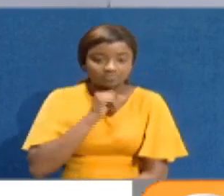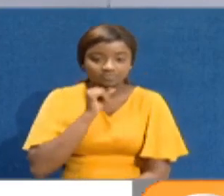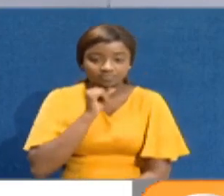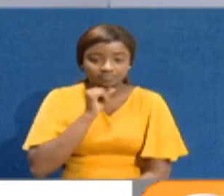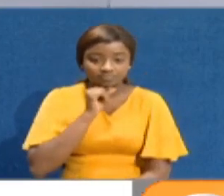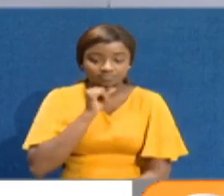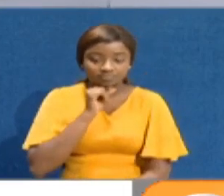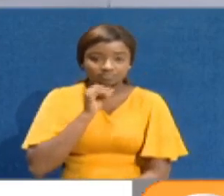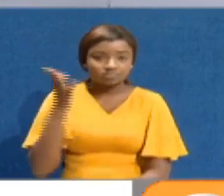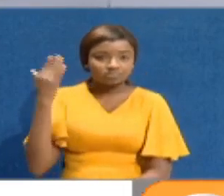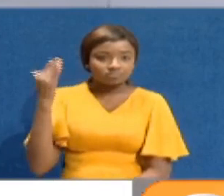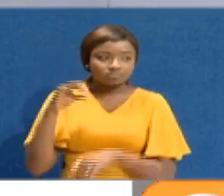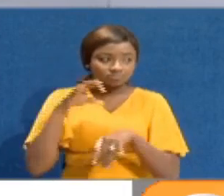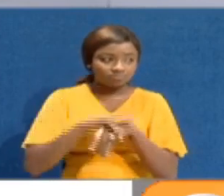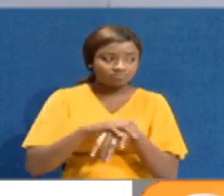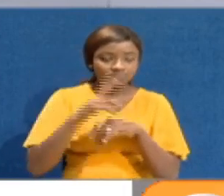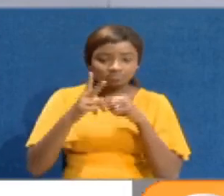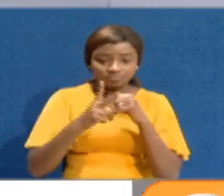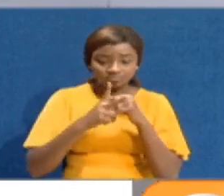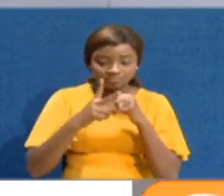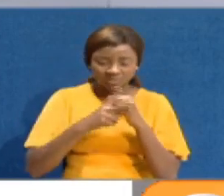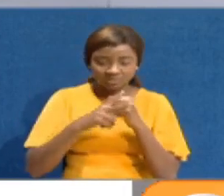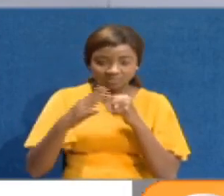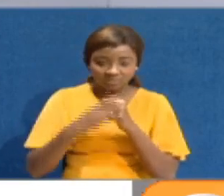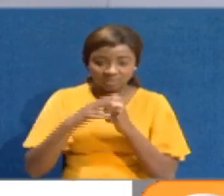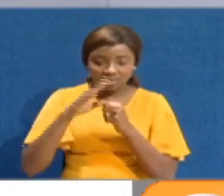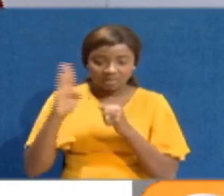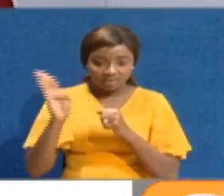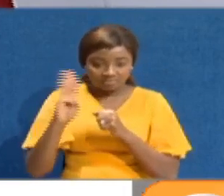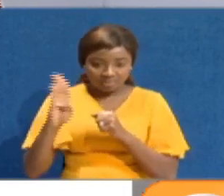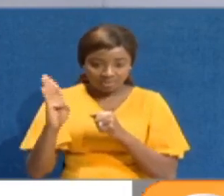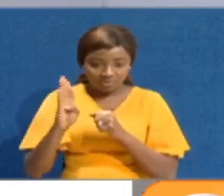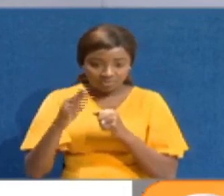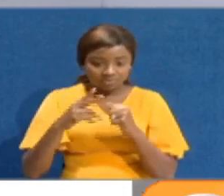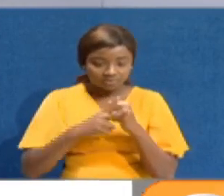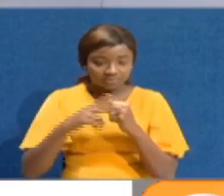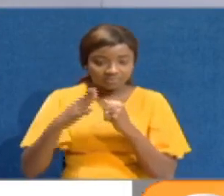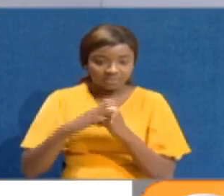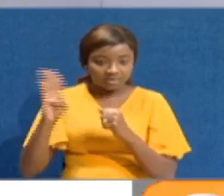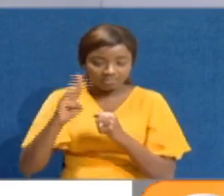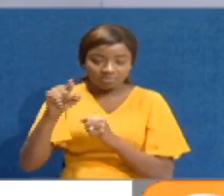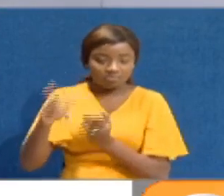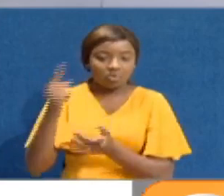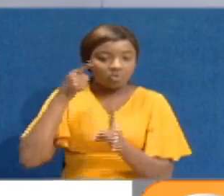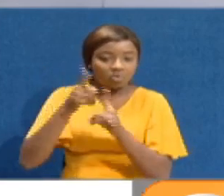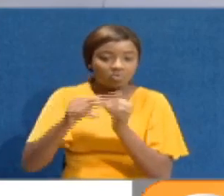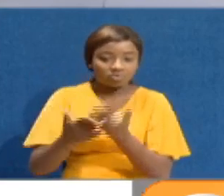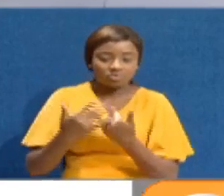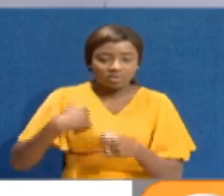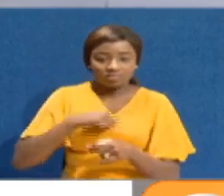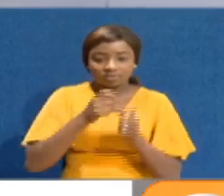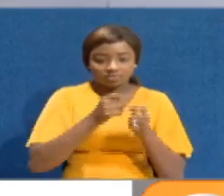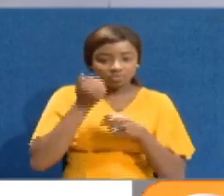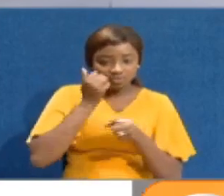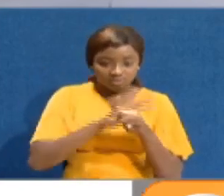shores. We took about 79 billion shillings in May last year to sort of help us with combating the COVID-19